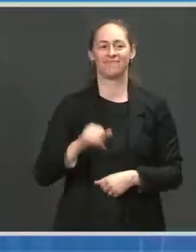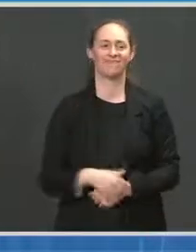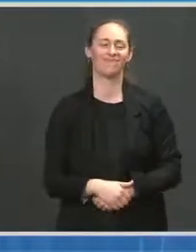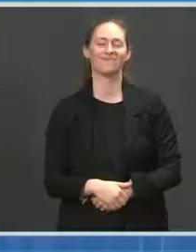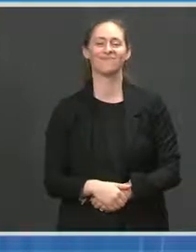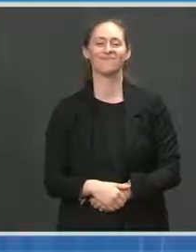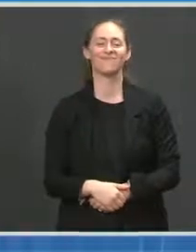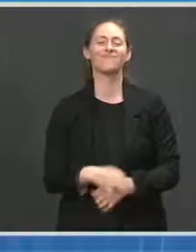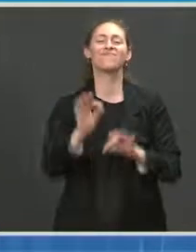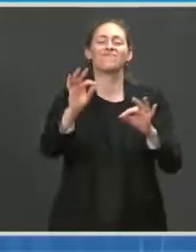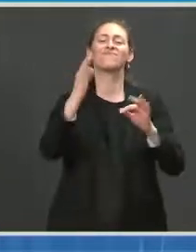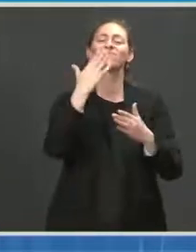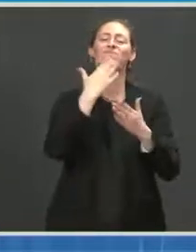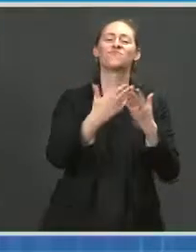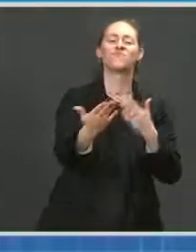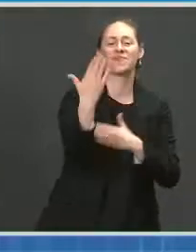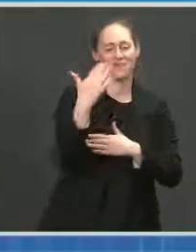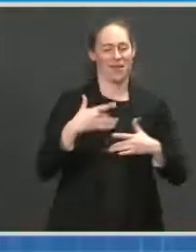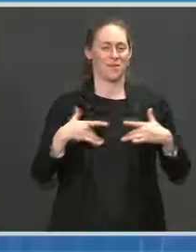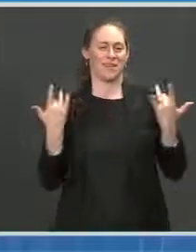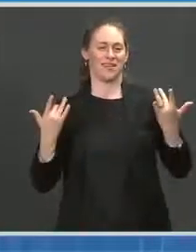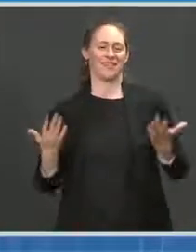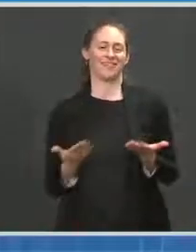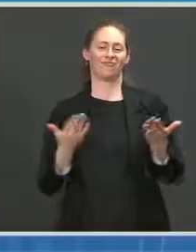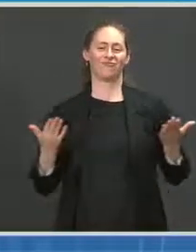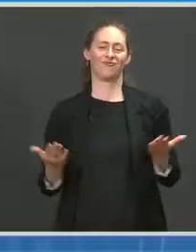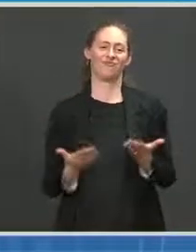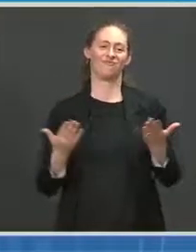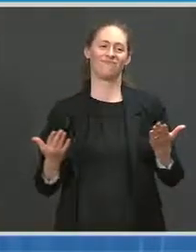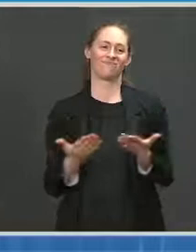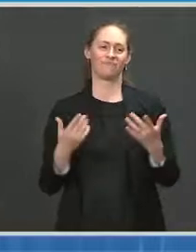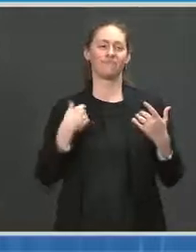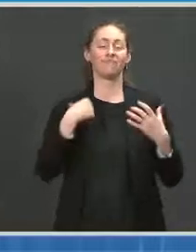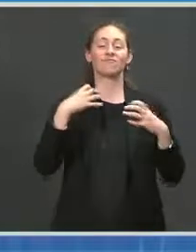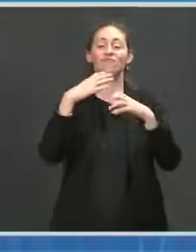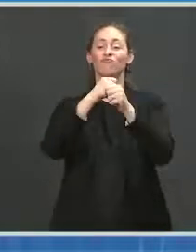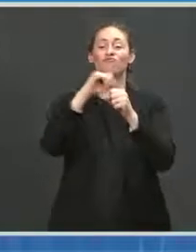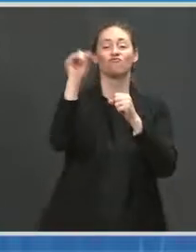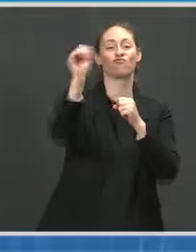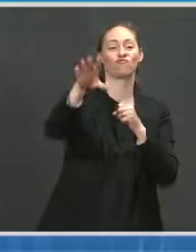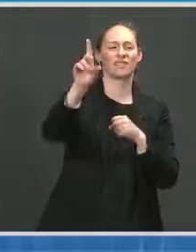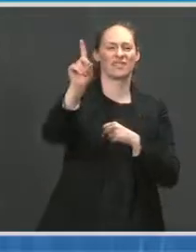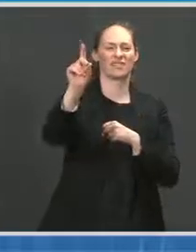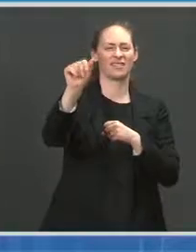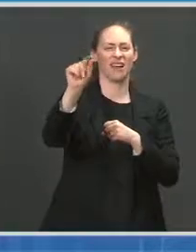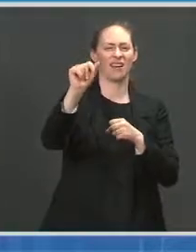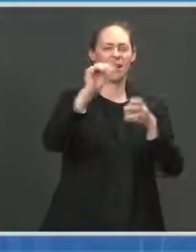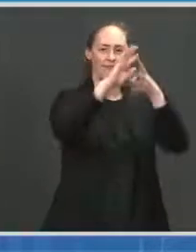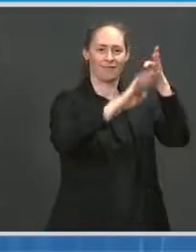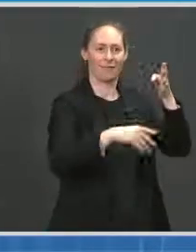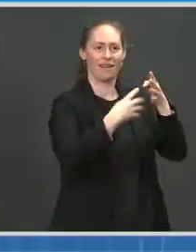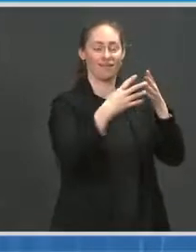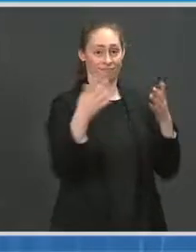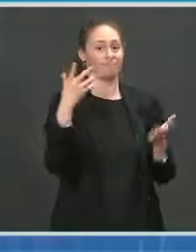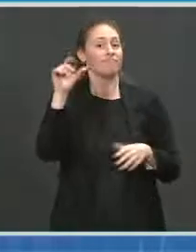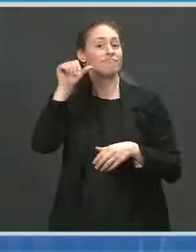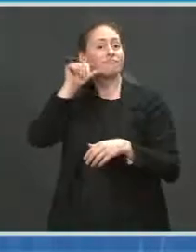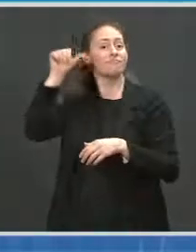glad to be back with you again today. Let's begin with an overview of the data. Yesterday, CDC reported nearly